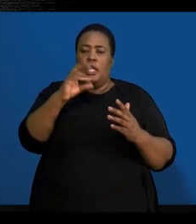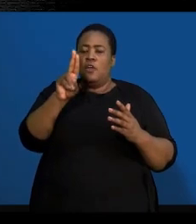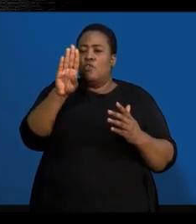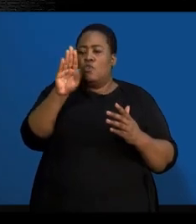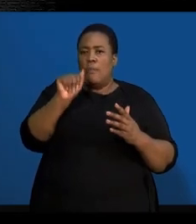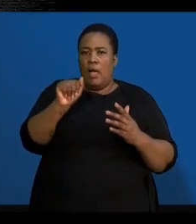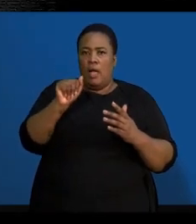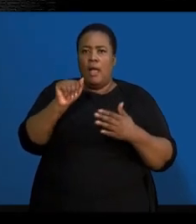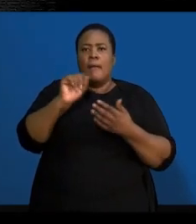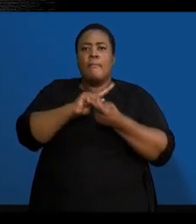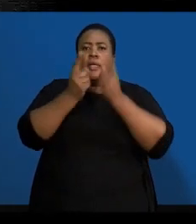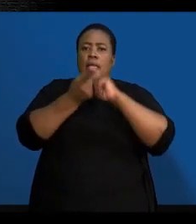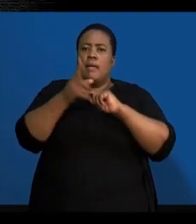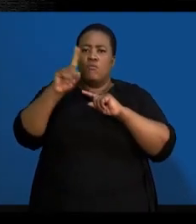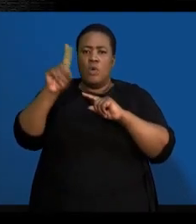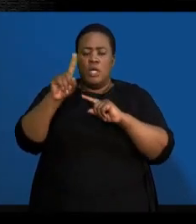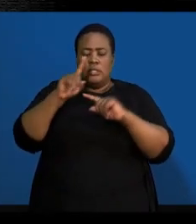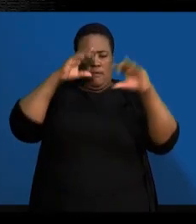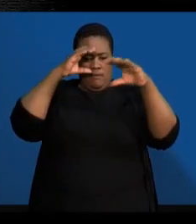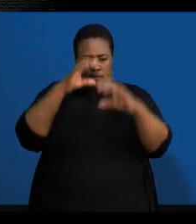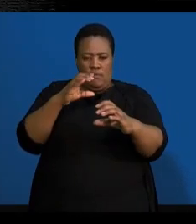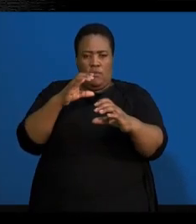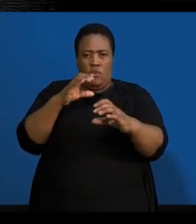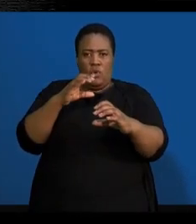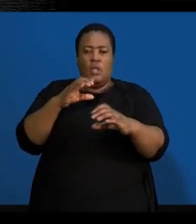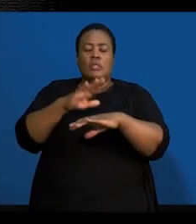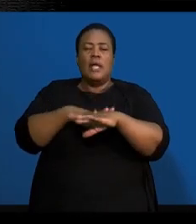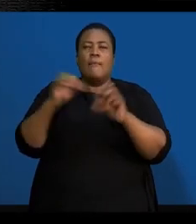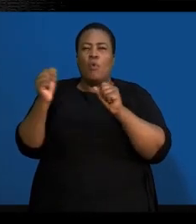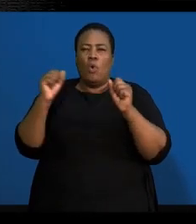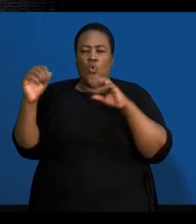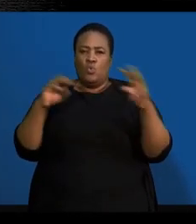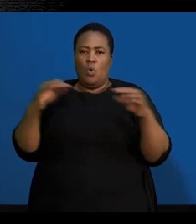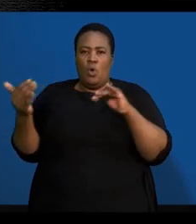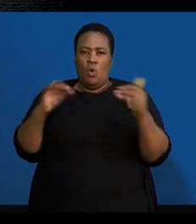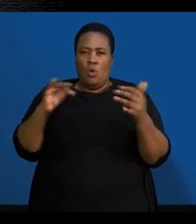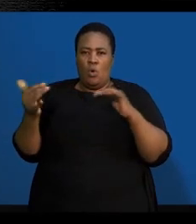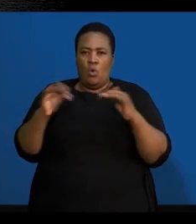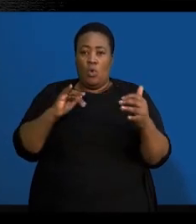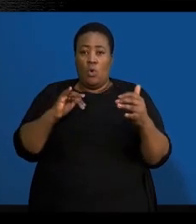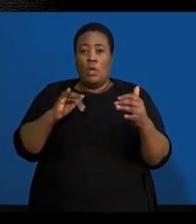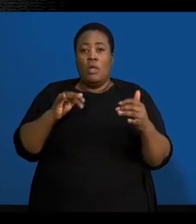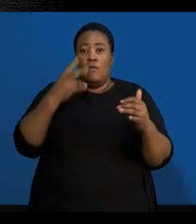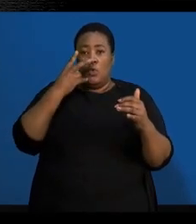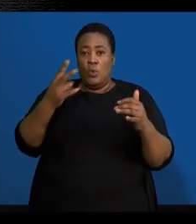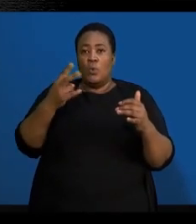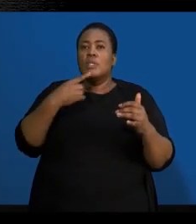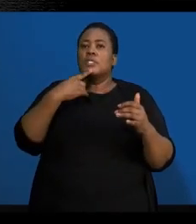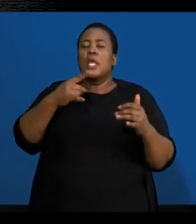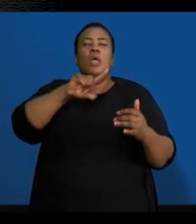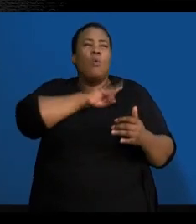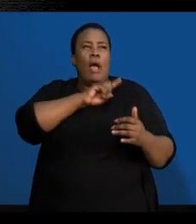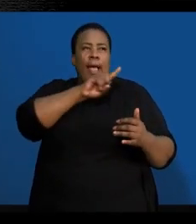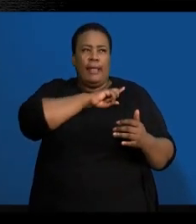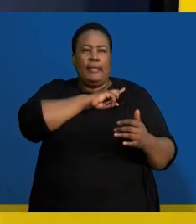focal point of the Cold War. So now, if you look at this, it says why. This is